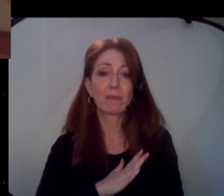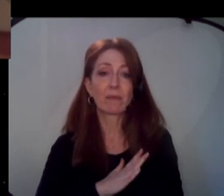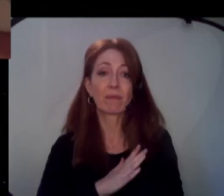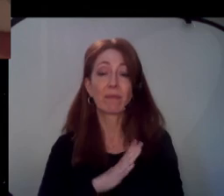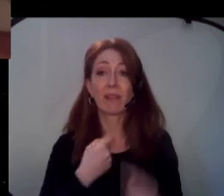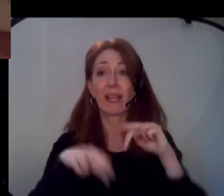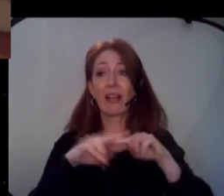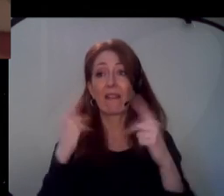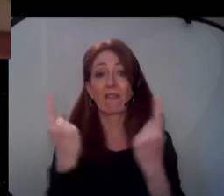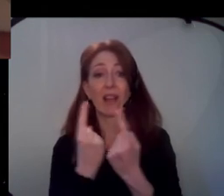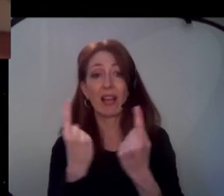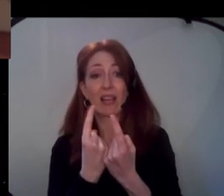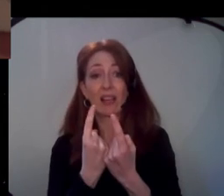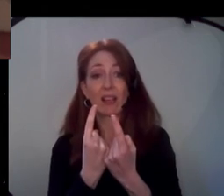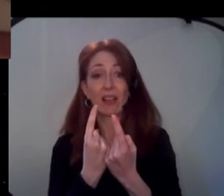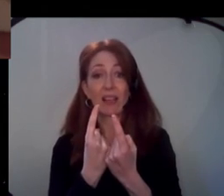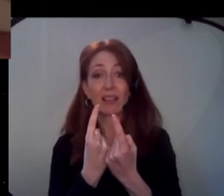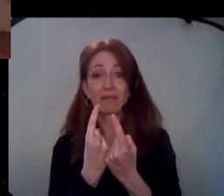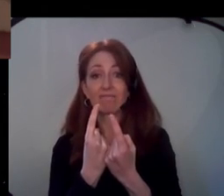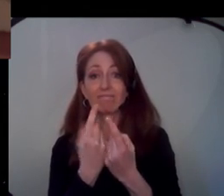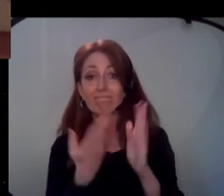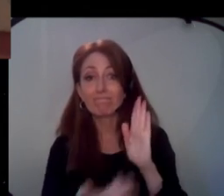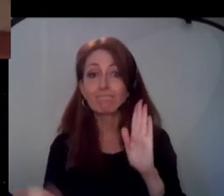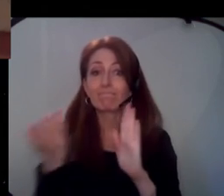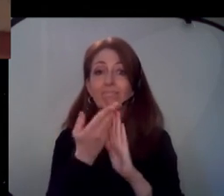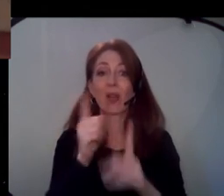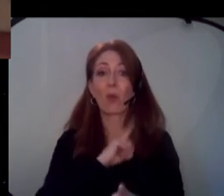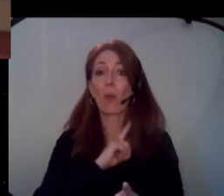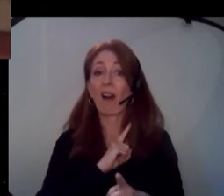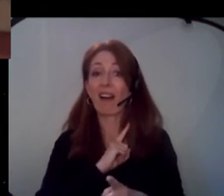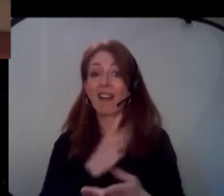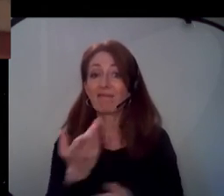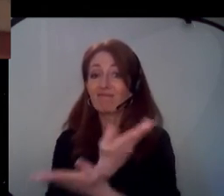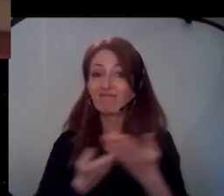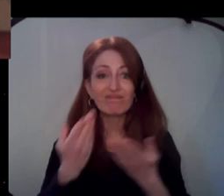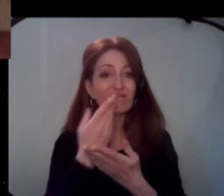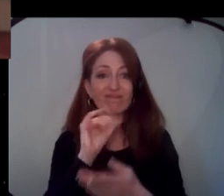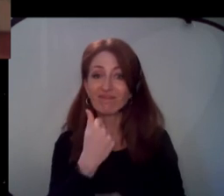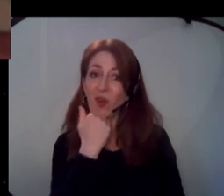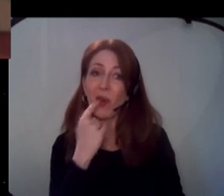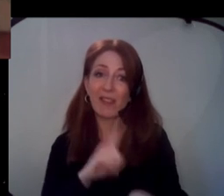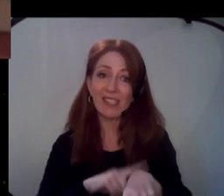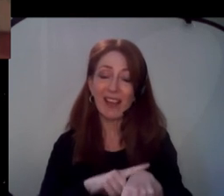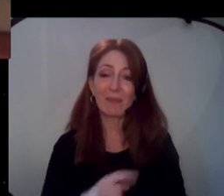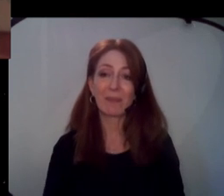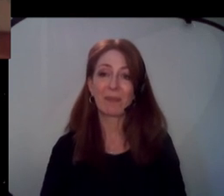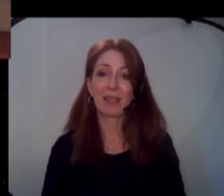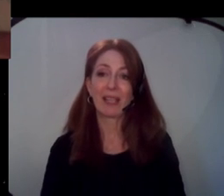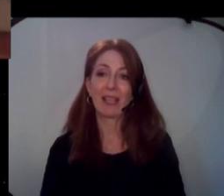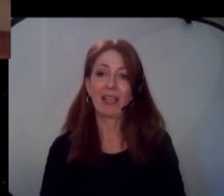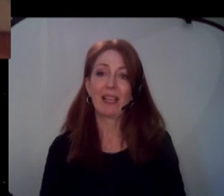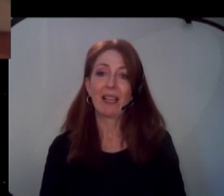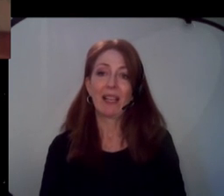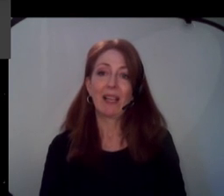that you're like, ah, we didn't get to cover it, and you're dying to say regarding Gentileschi.